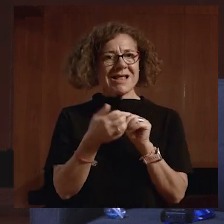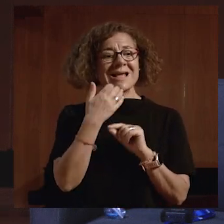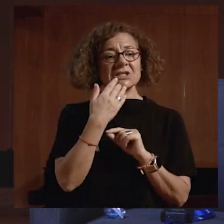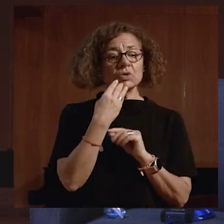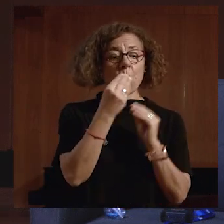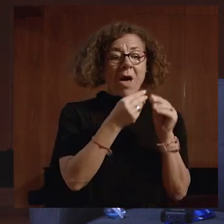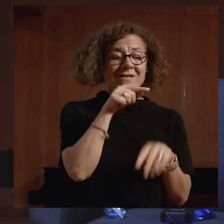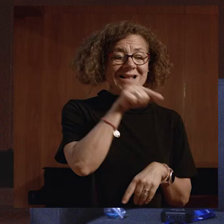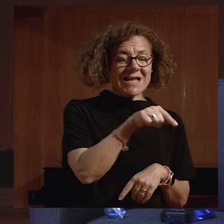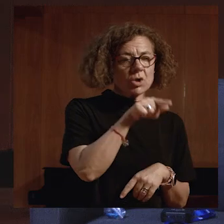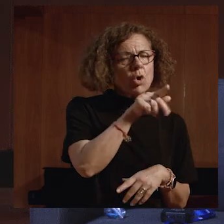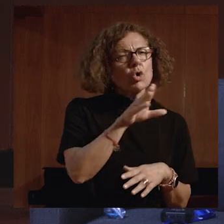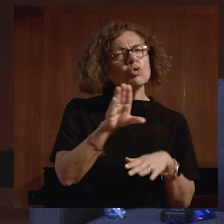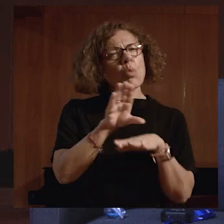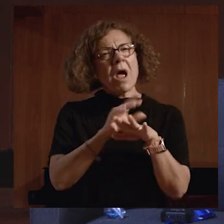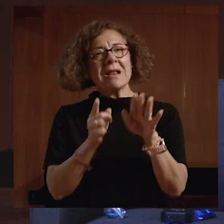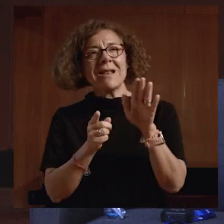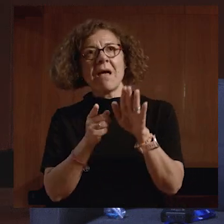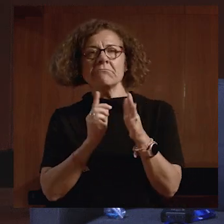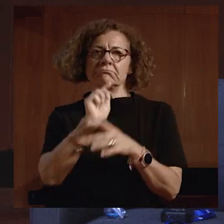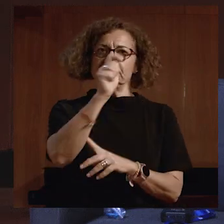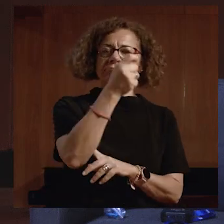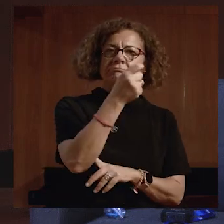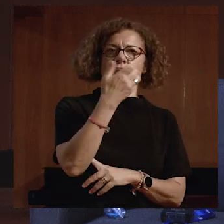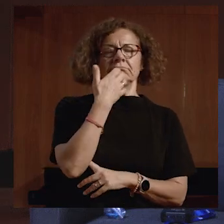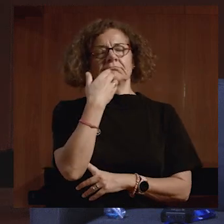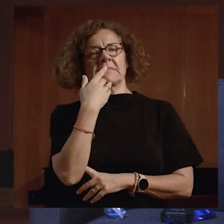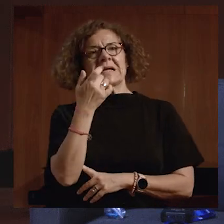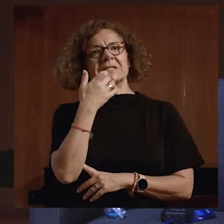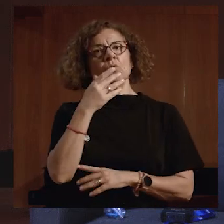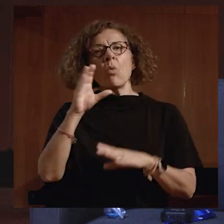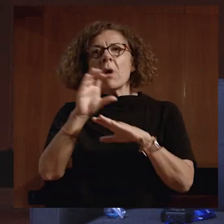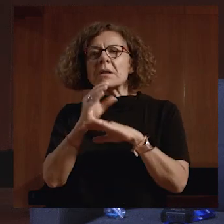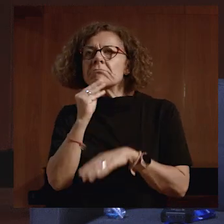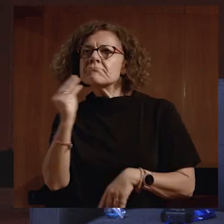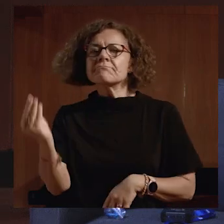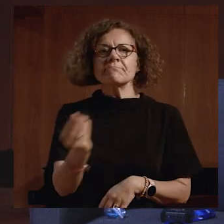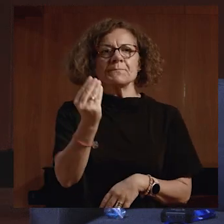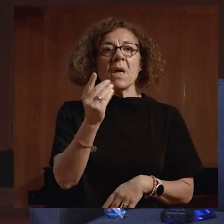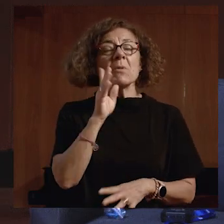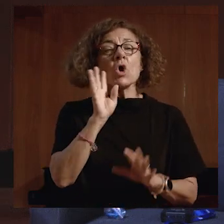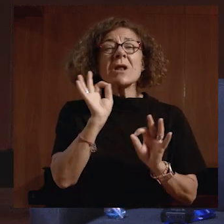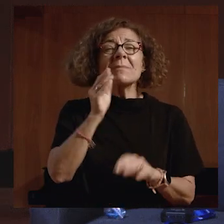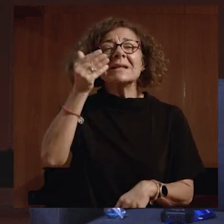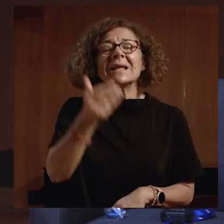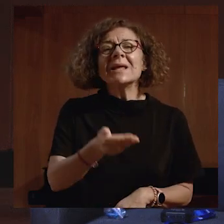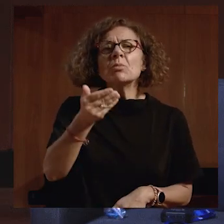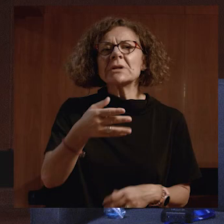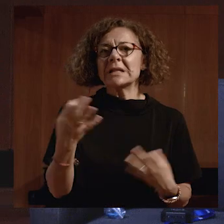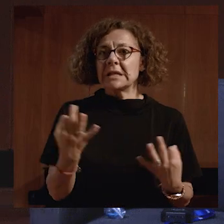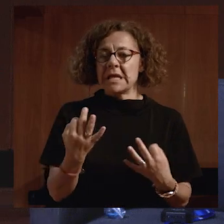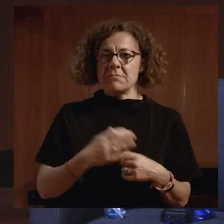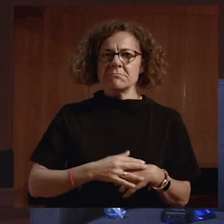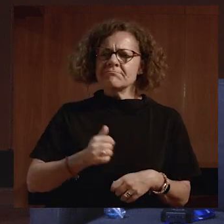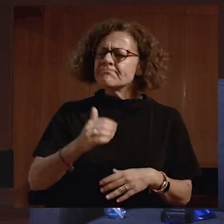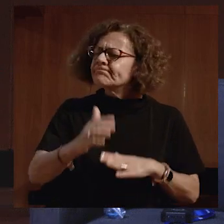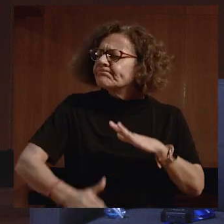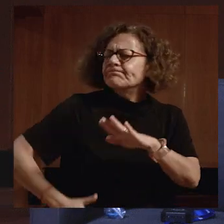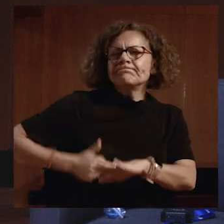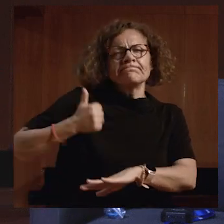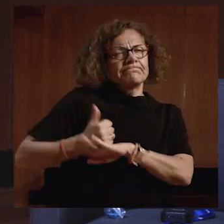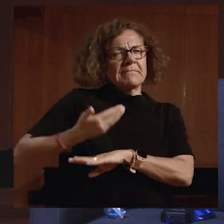career. The single most important thing about the music industry are connections and being aware of